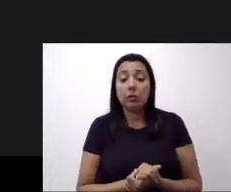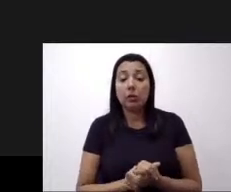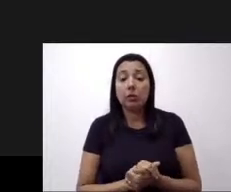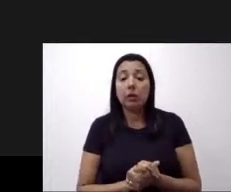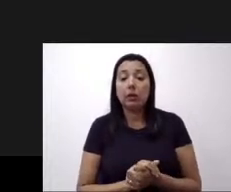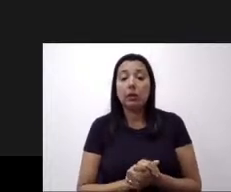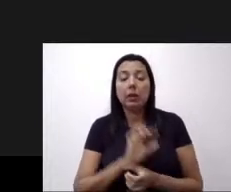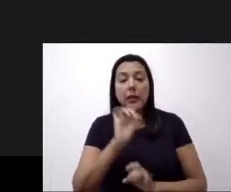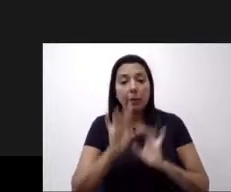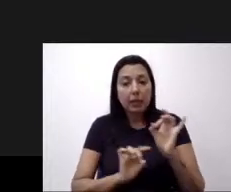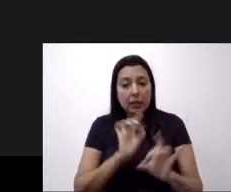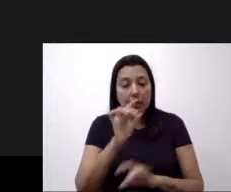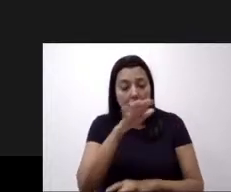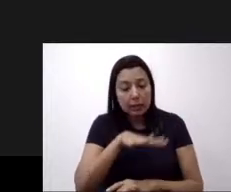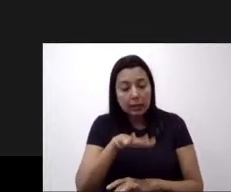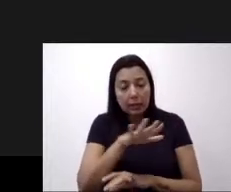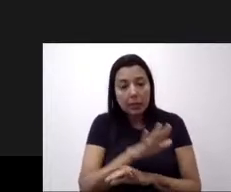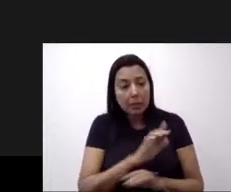field.